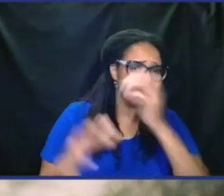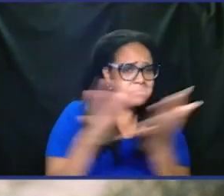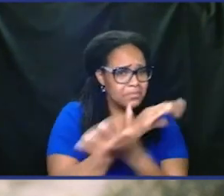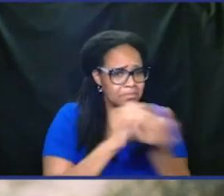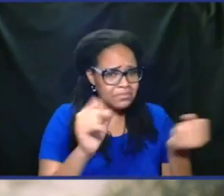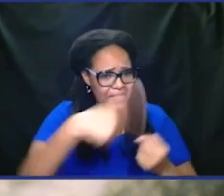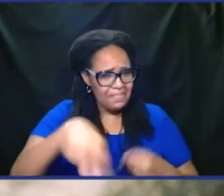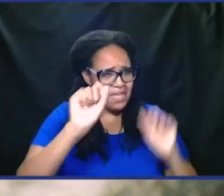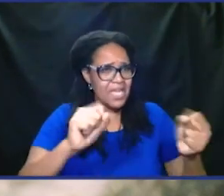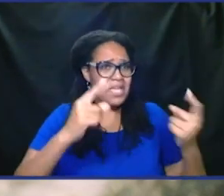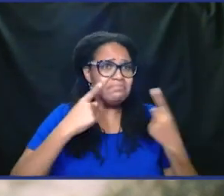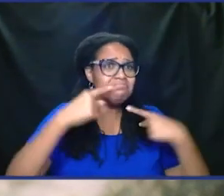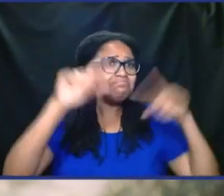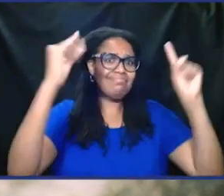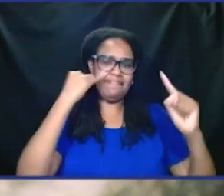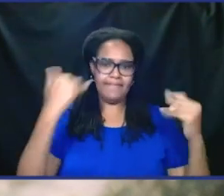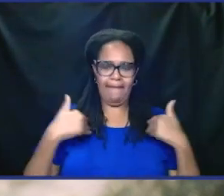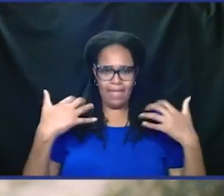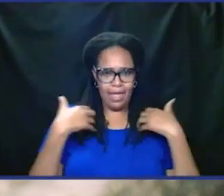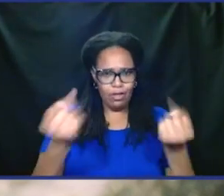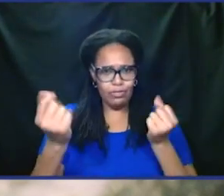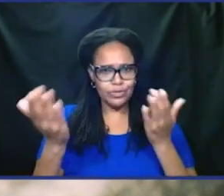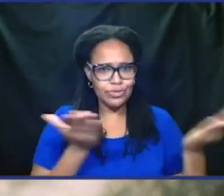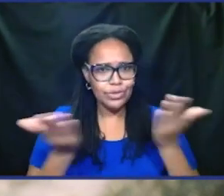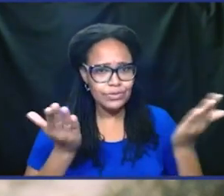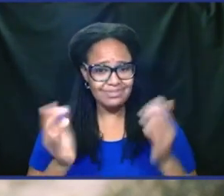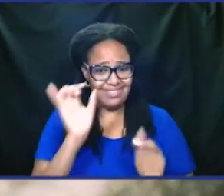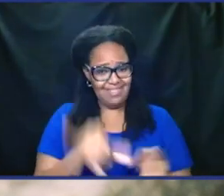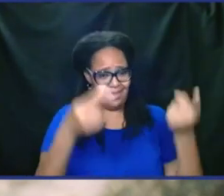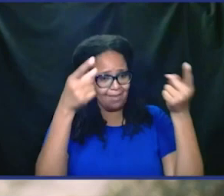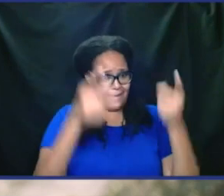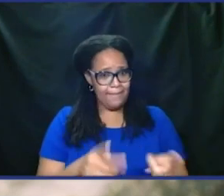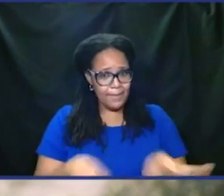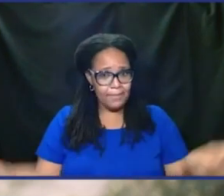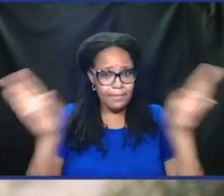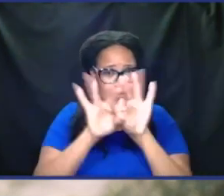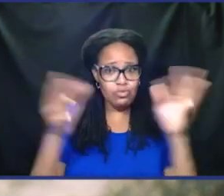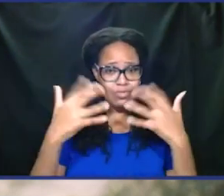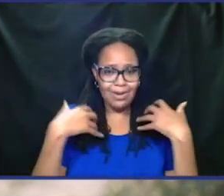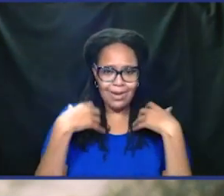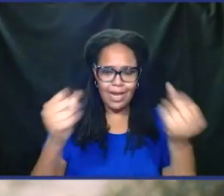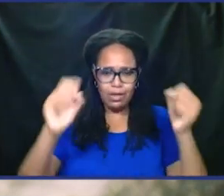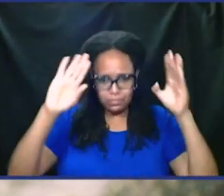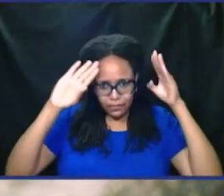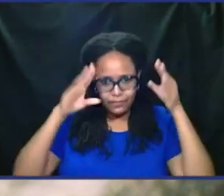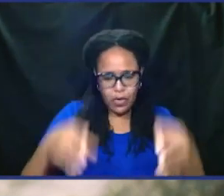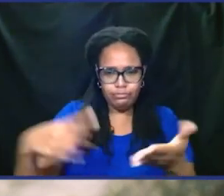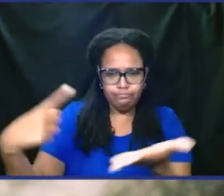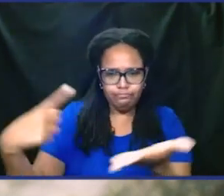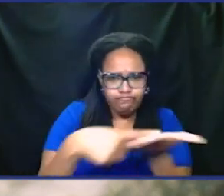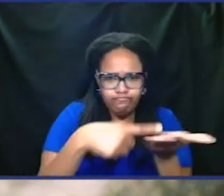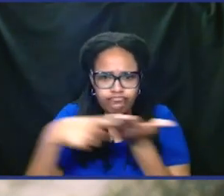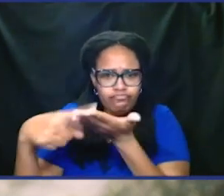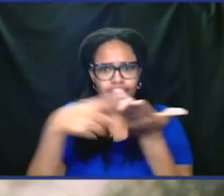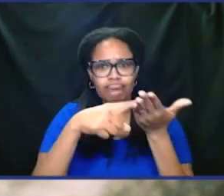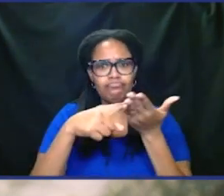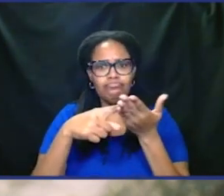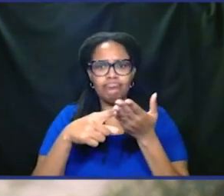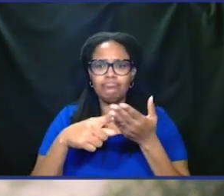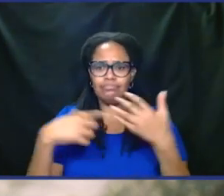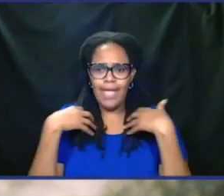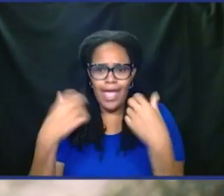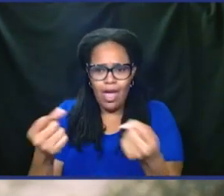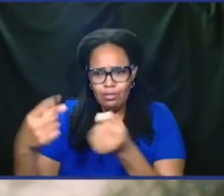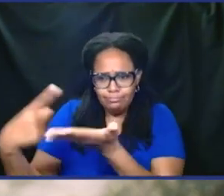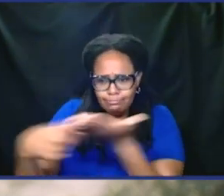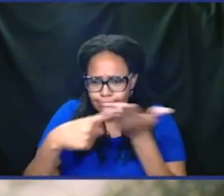potential. For that to happen, health has to be at the center of every conversation in every community. One community that has